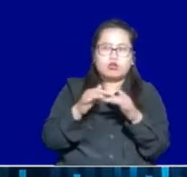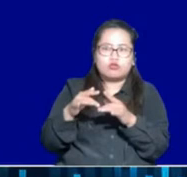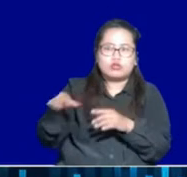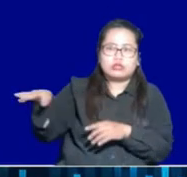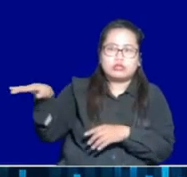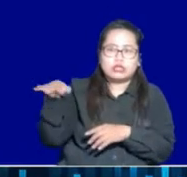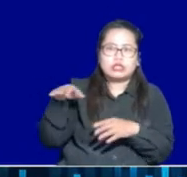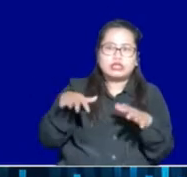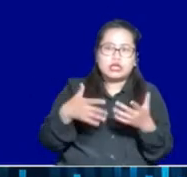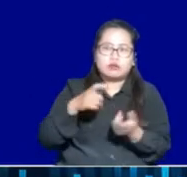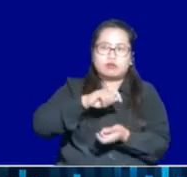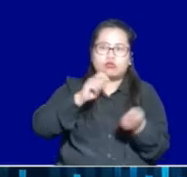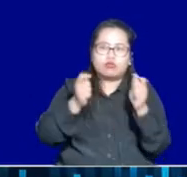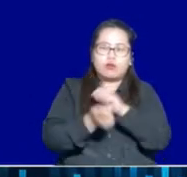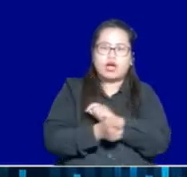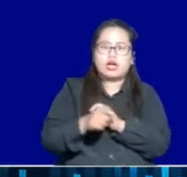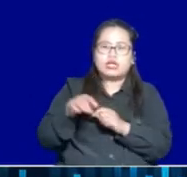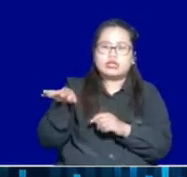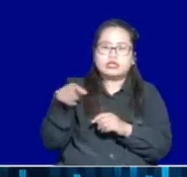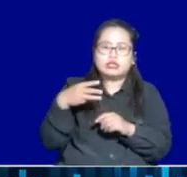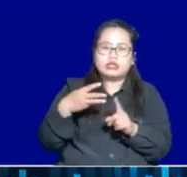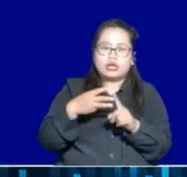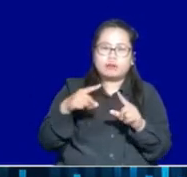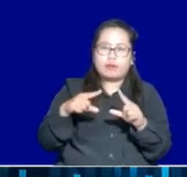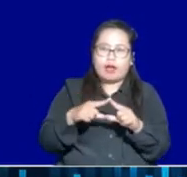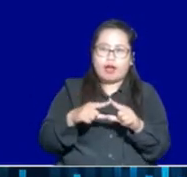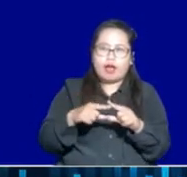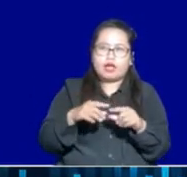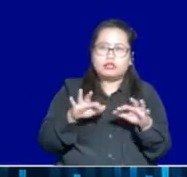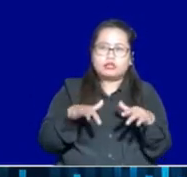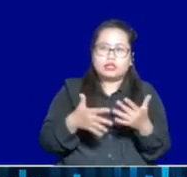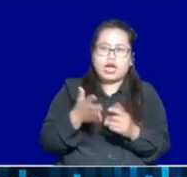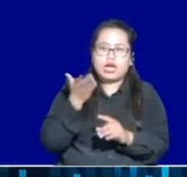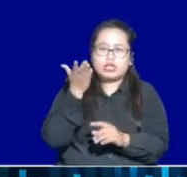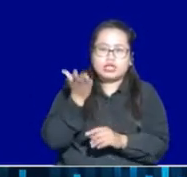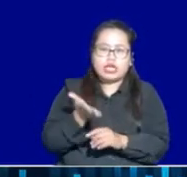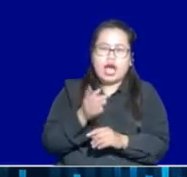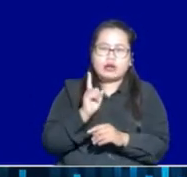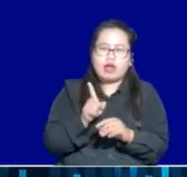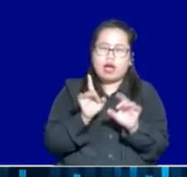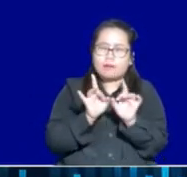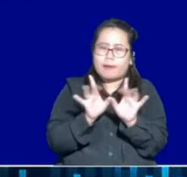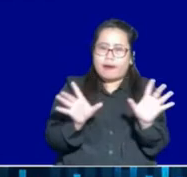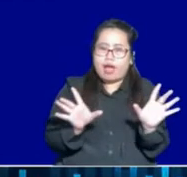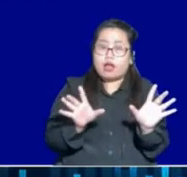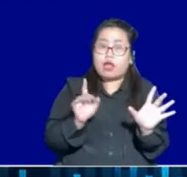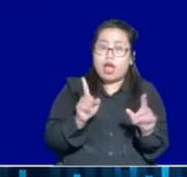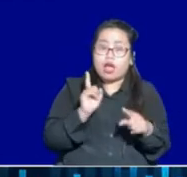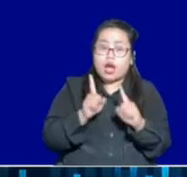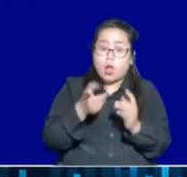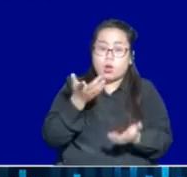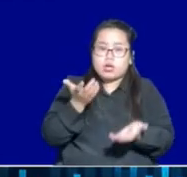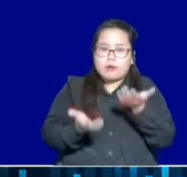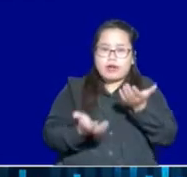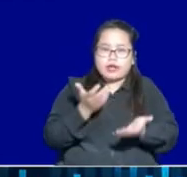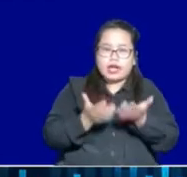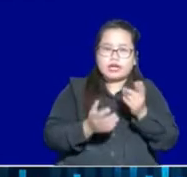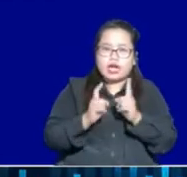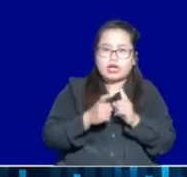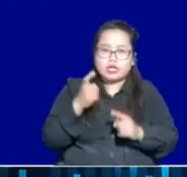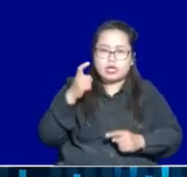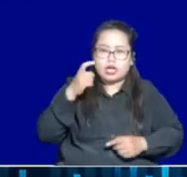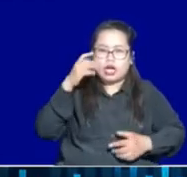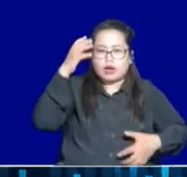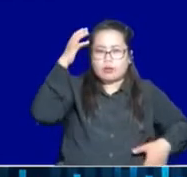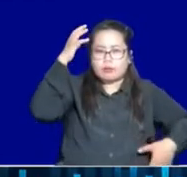space is just one letter. Well, the different distance between bear and lion is huge, because the bear uses four